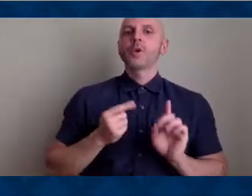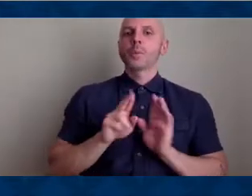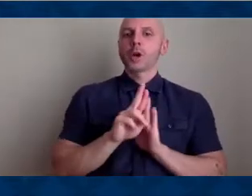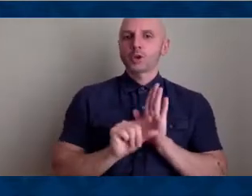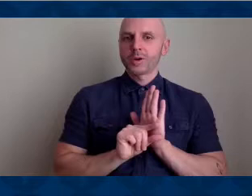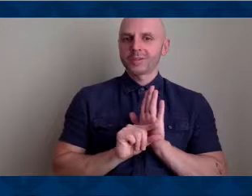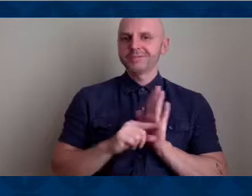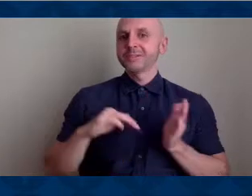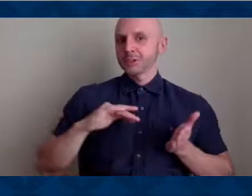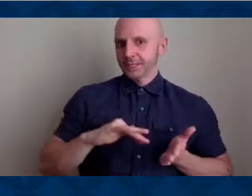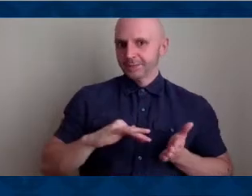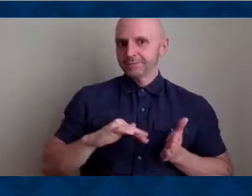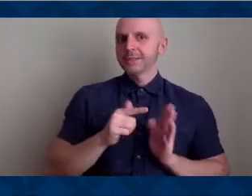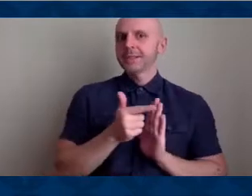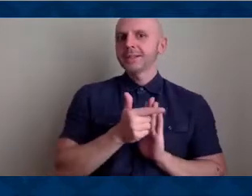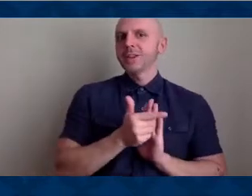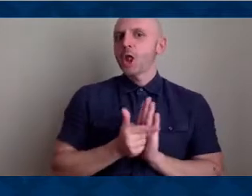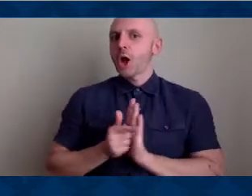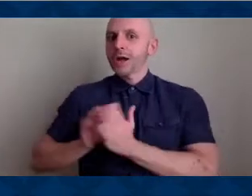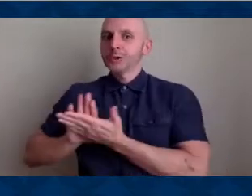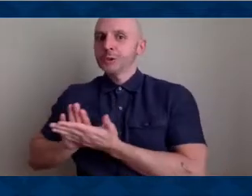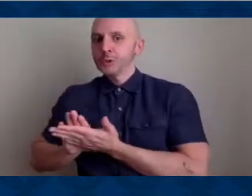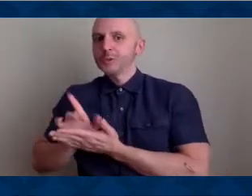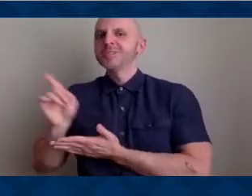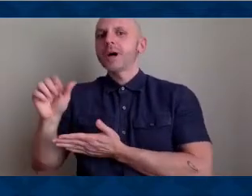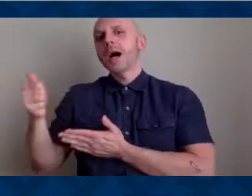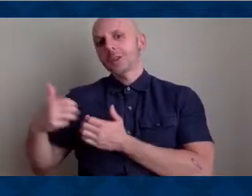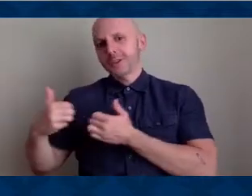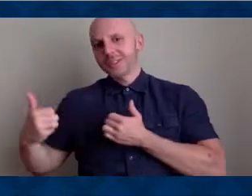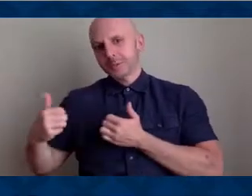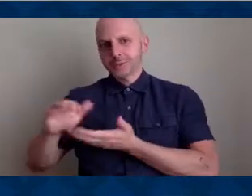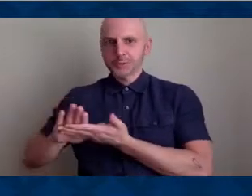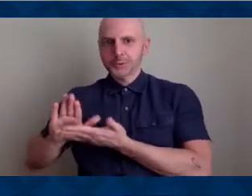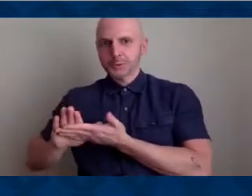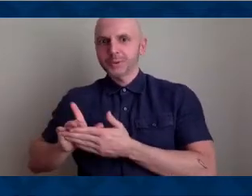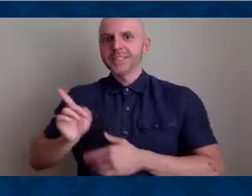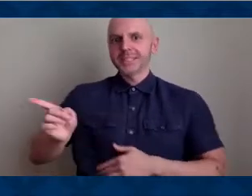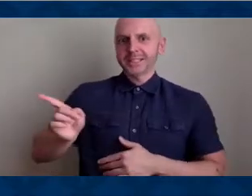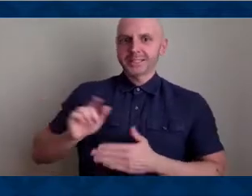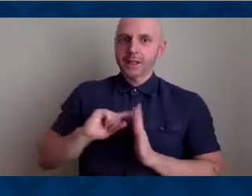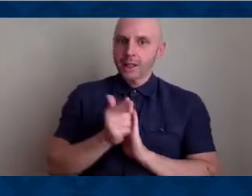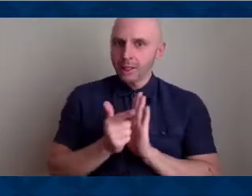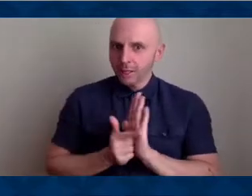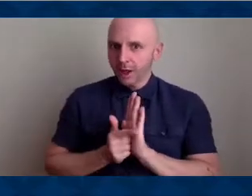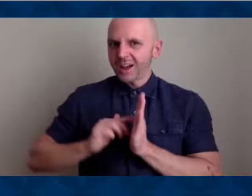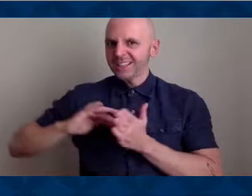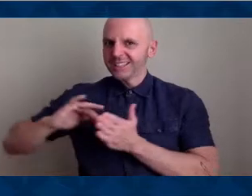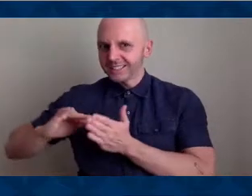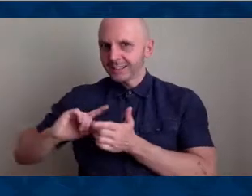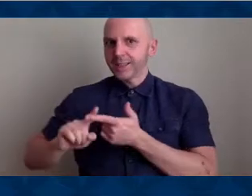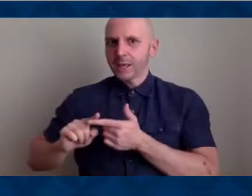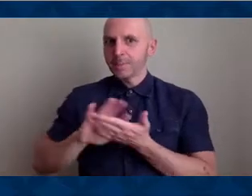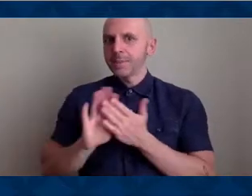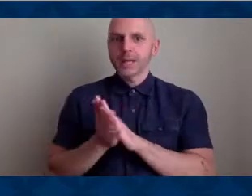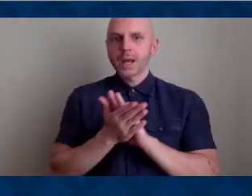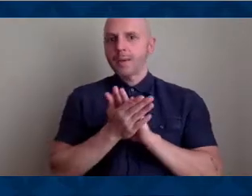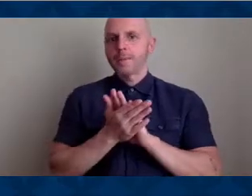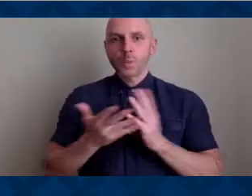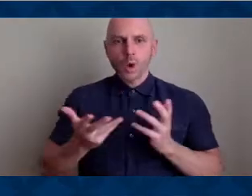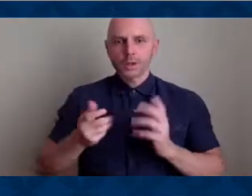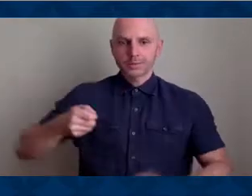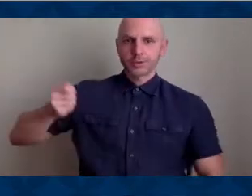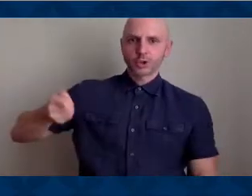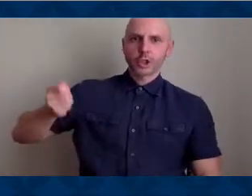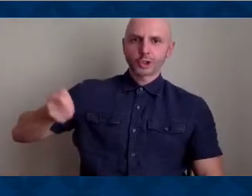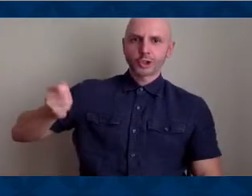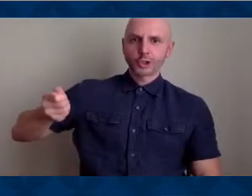law school elsewhere and is now a judge. So I just wanted to bring that to your attention, one of